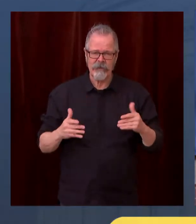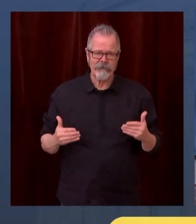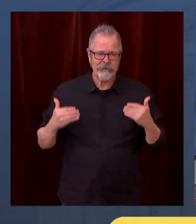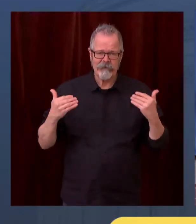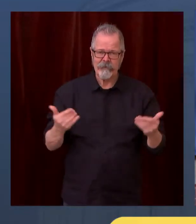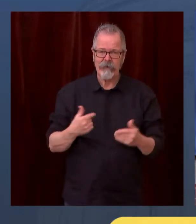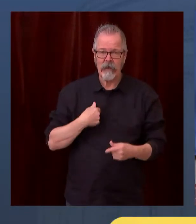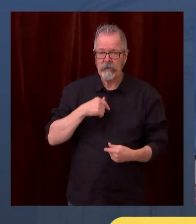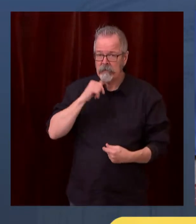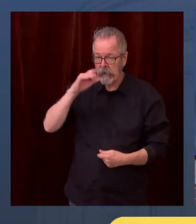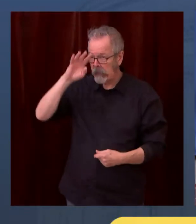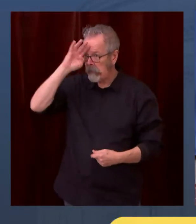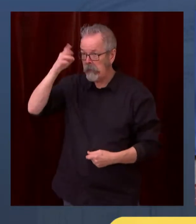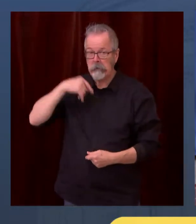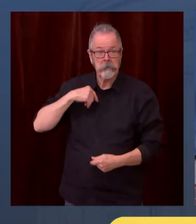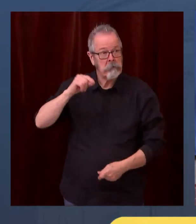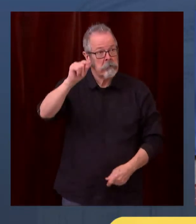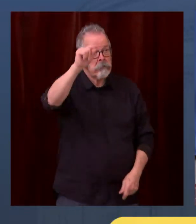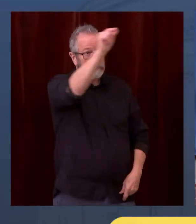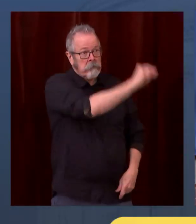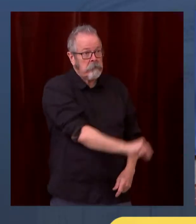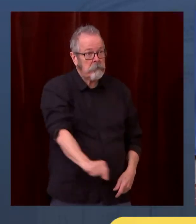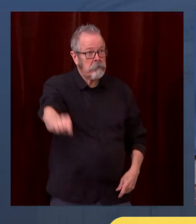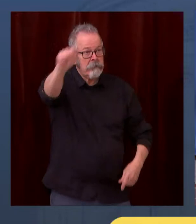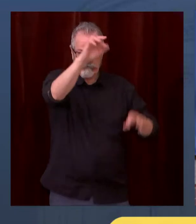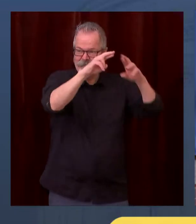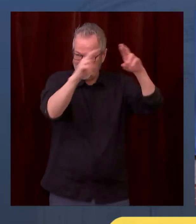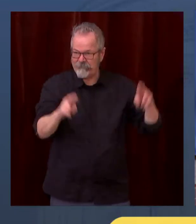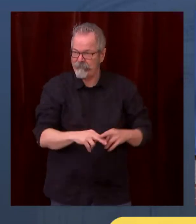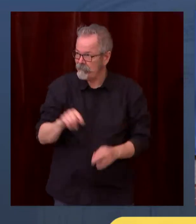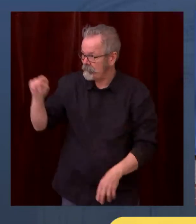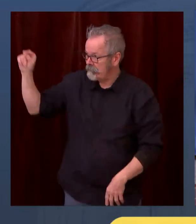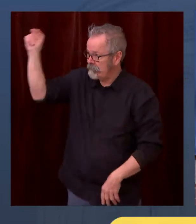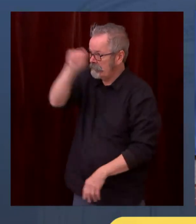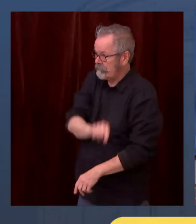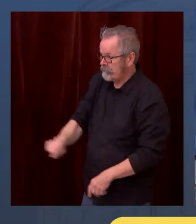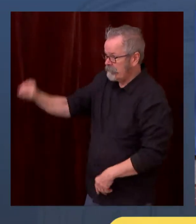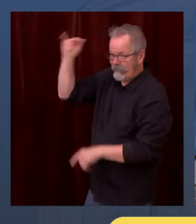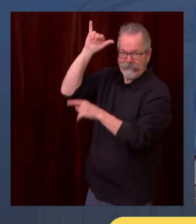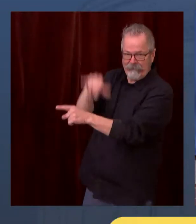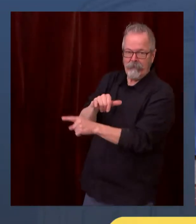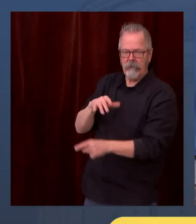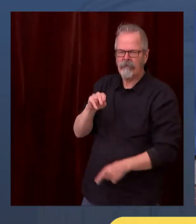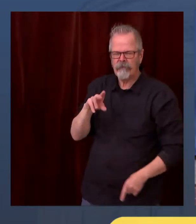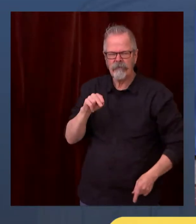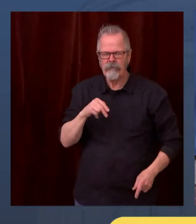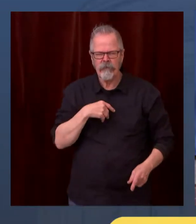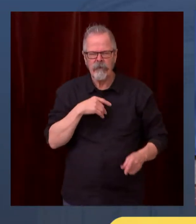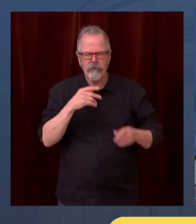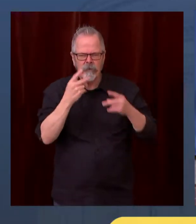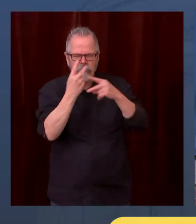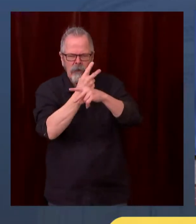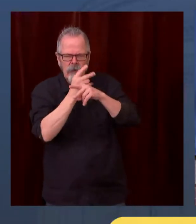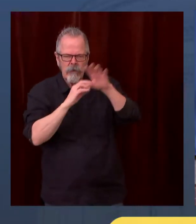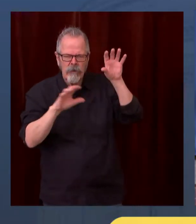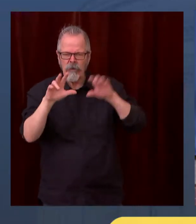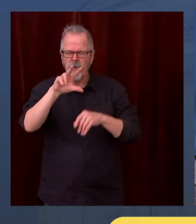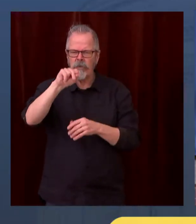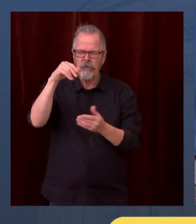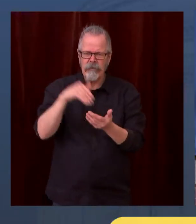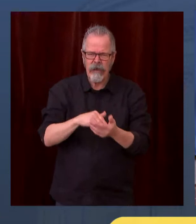decisions. If I can, let me just, in a 30,000-foot description of how this system works.